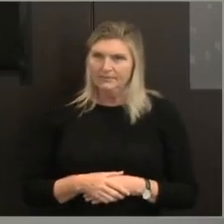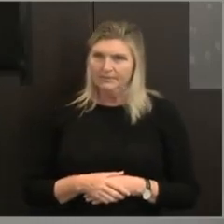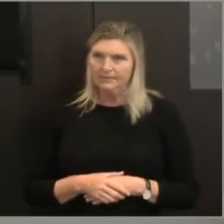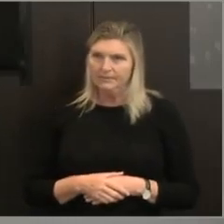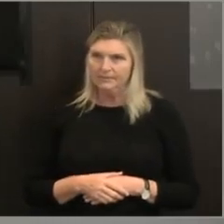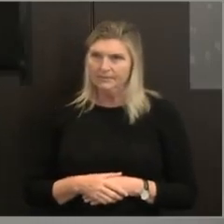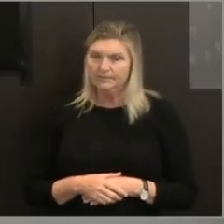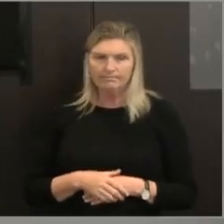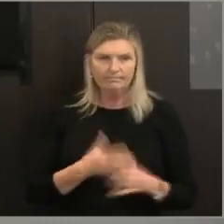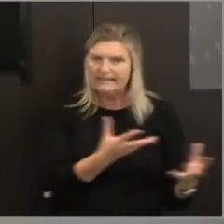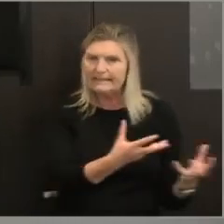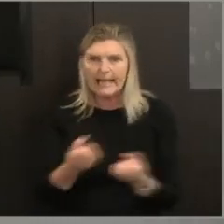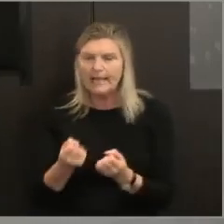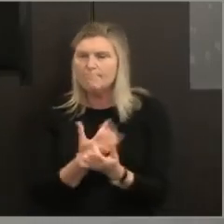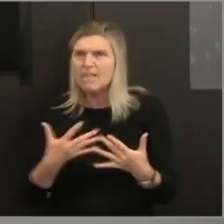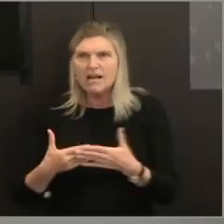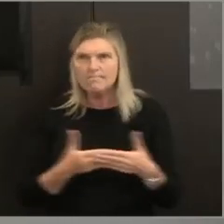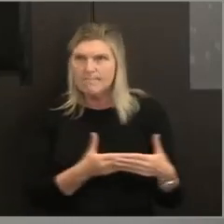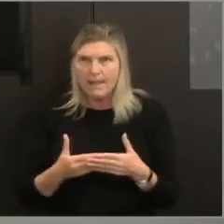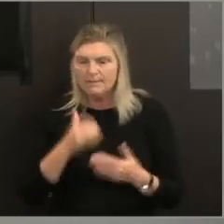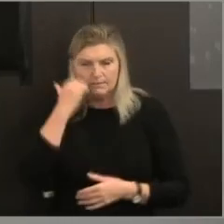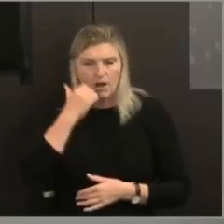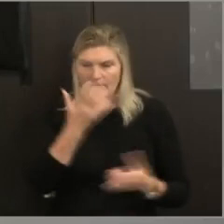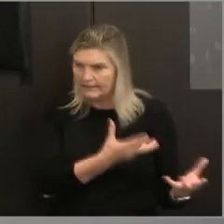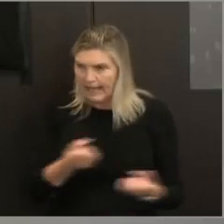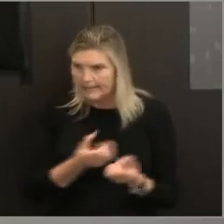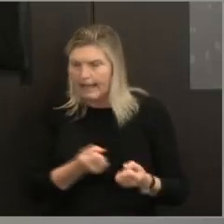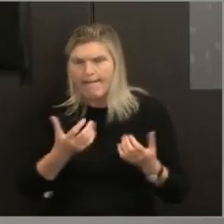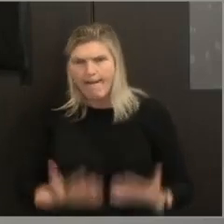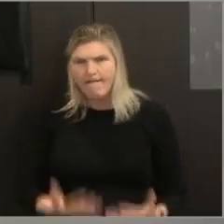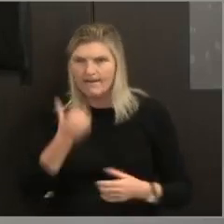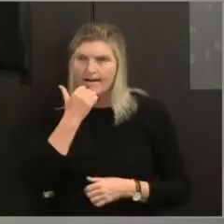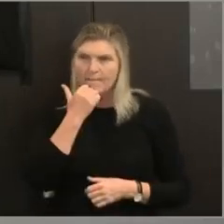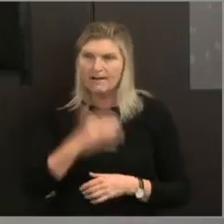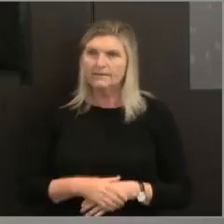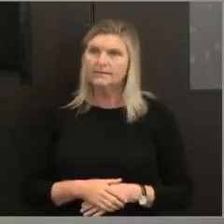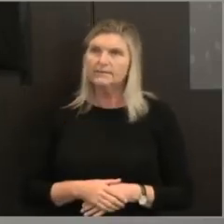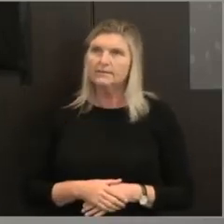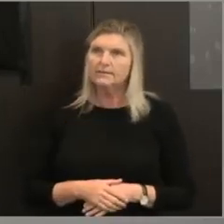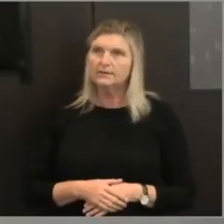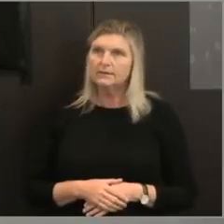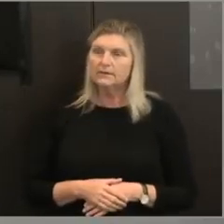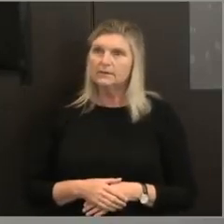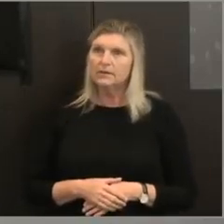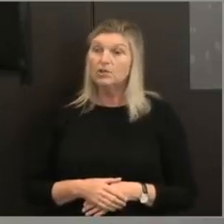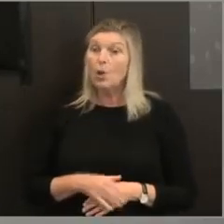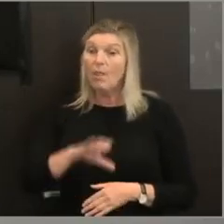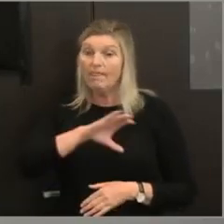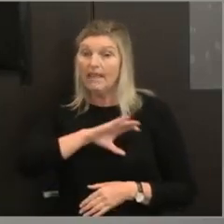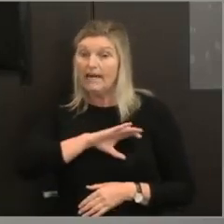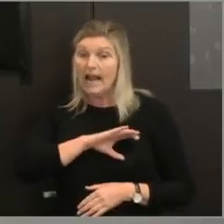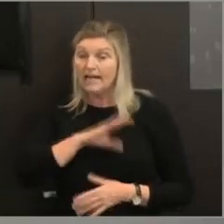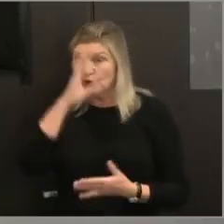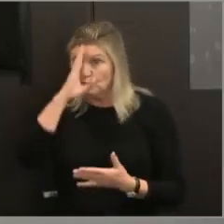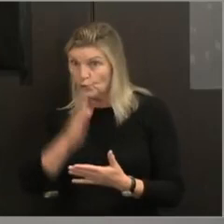disproportionate taking of Māori babies. To paraphrase the Canadian Truth and Reconciliation